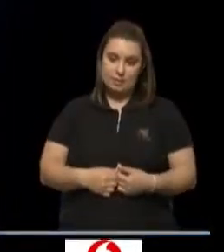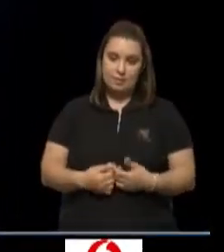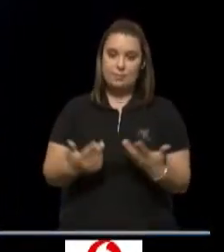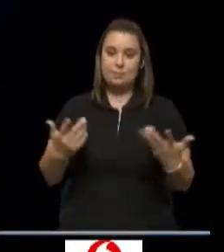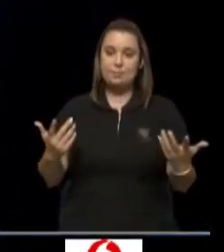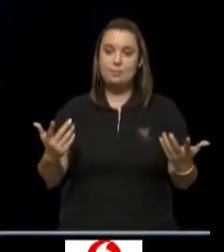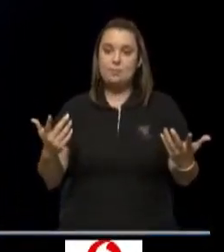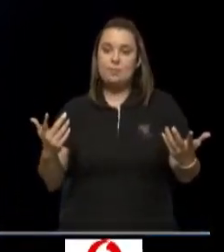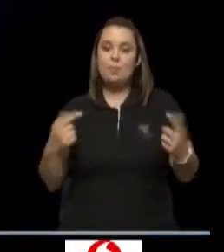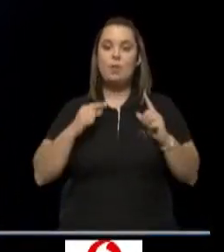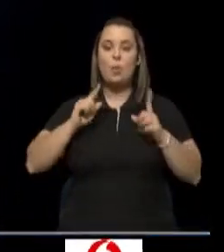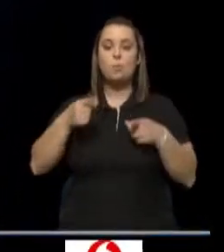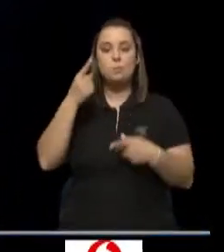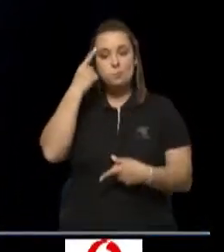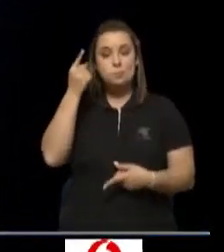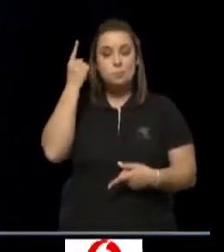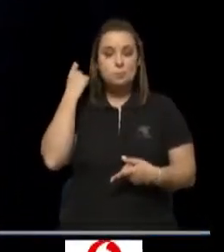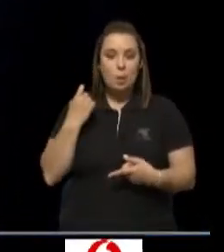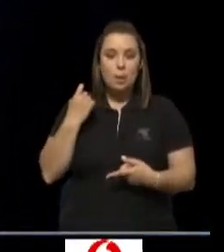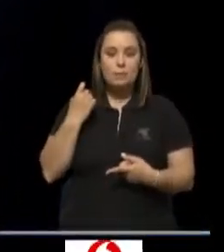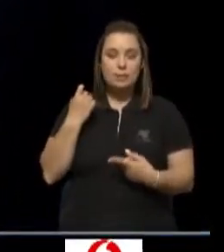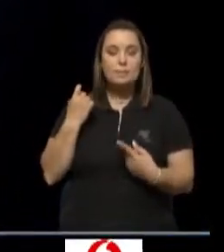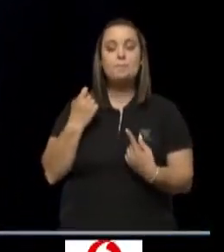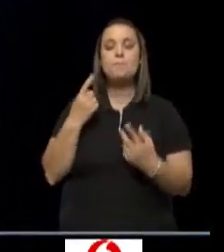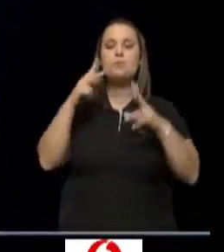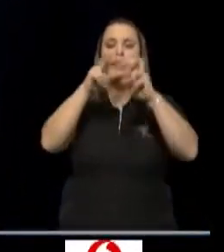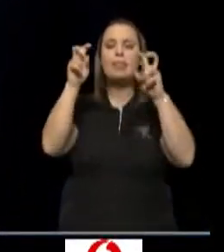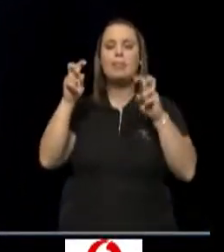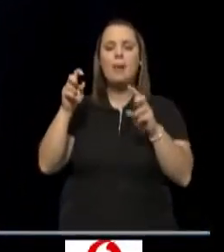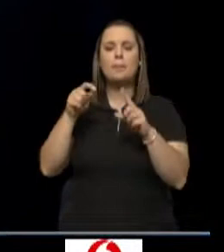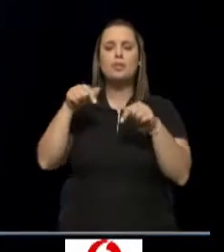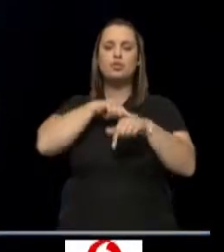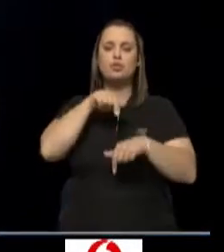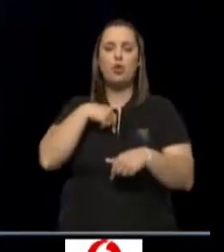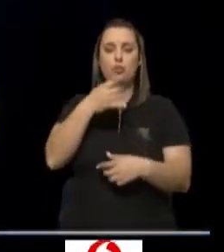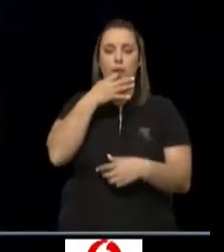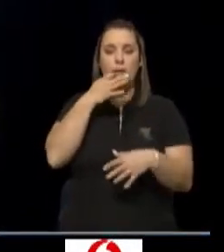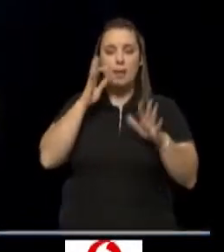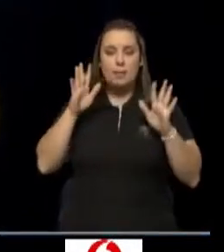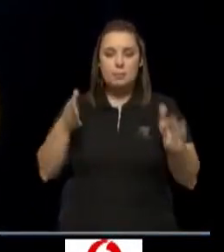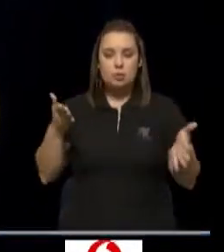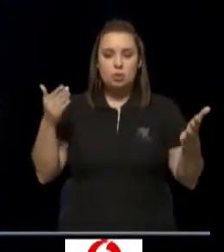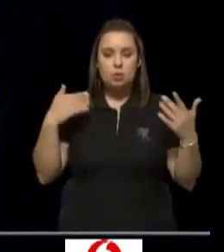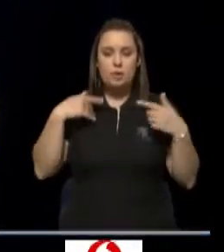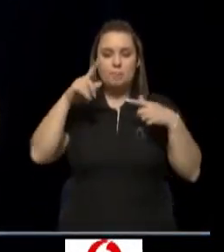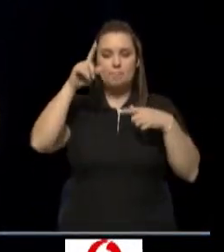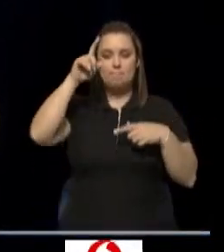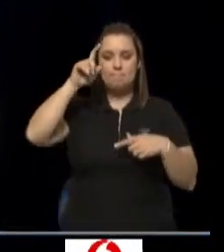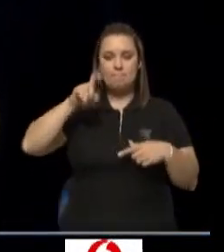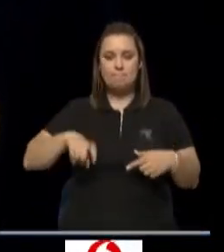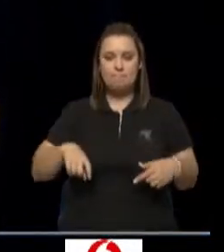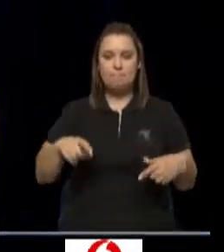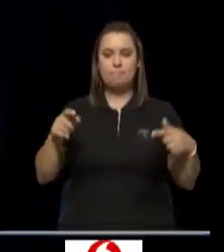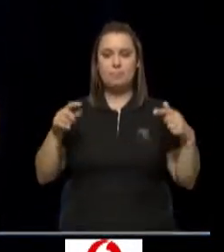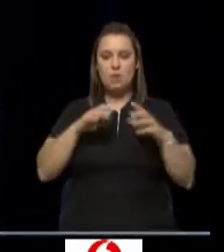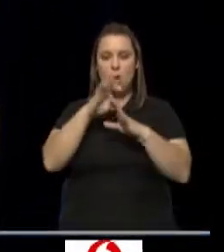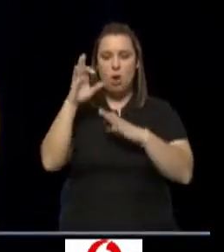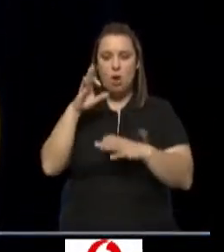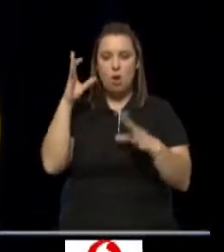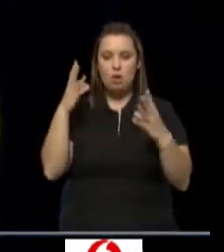here to this Congress, which began yesterday. The topics of which we addressed